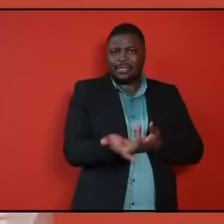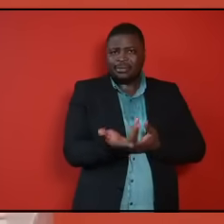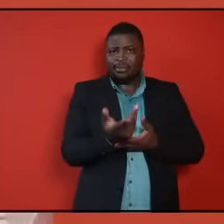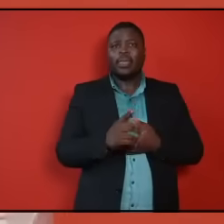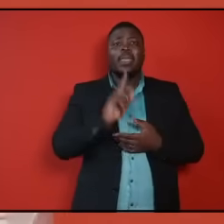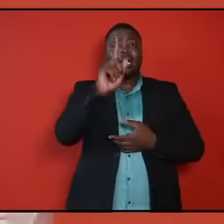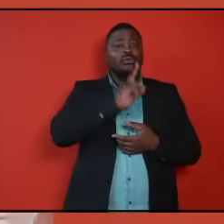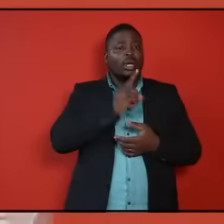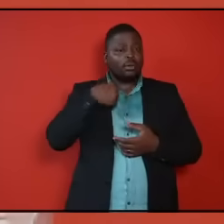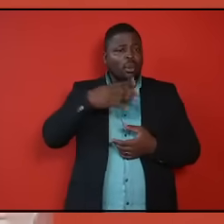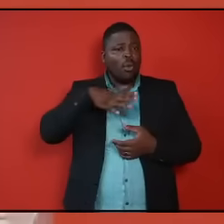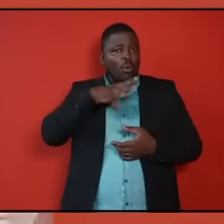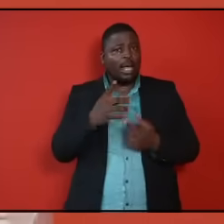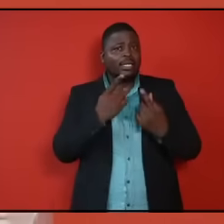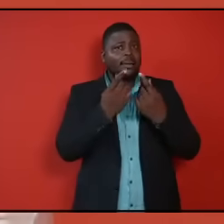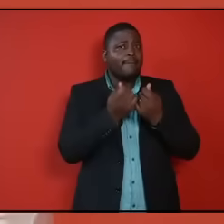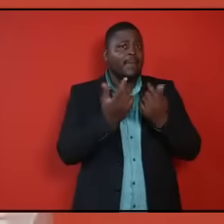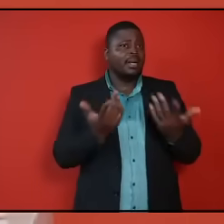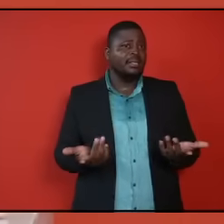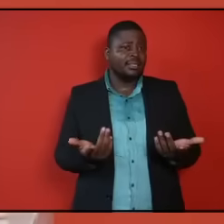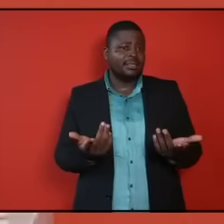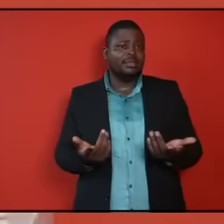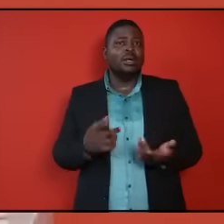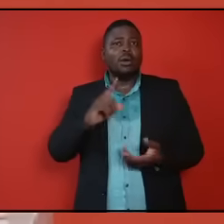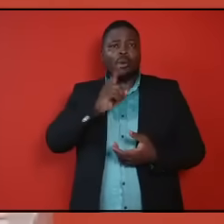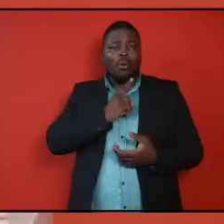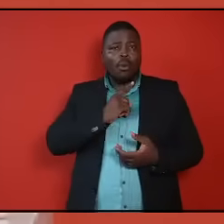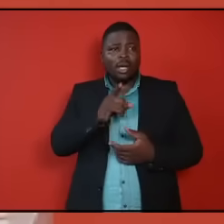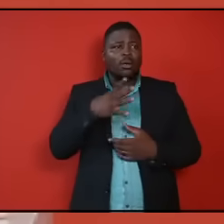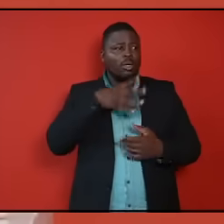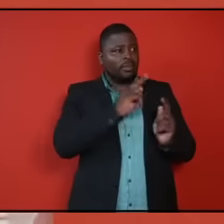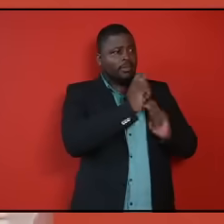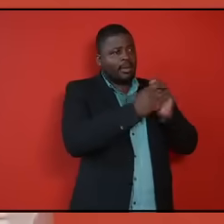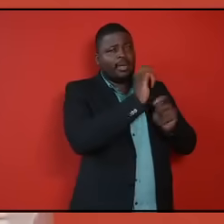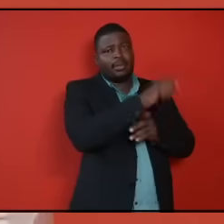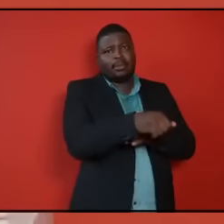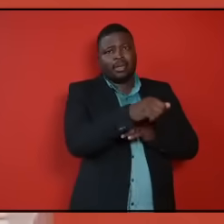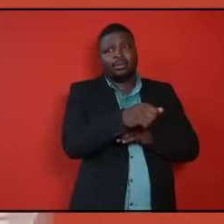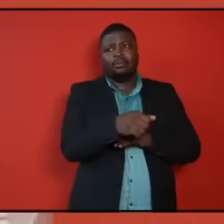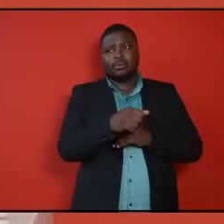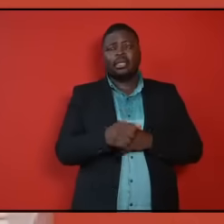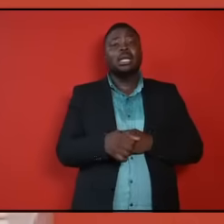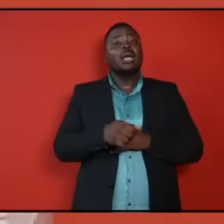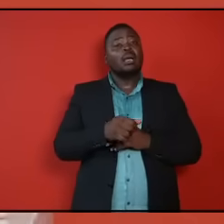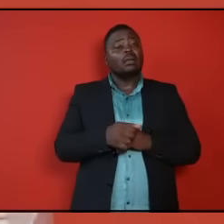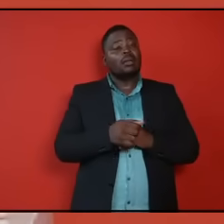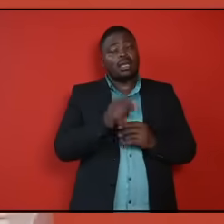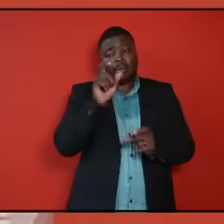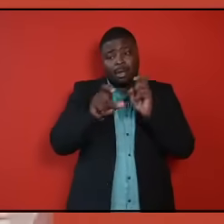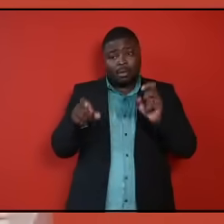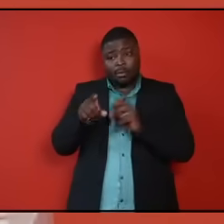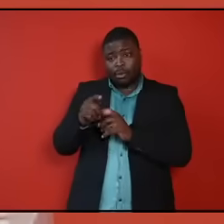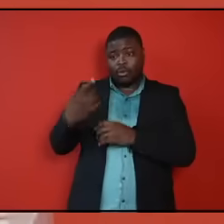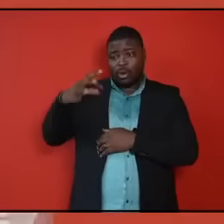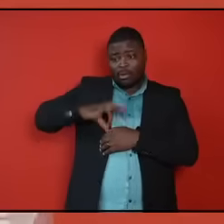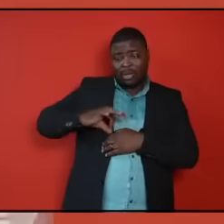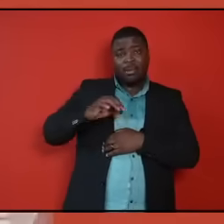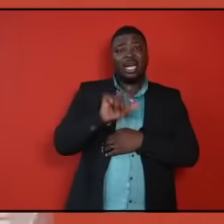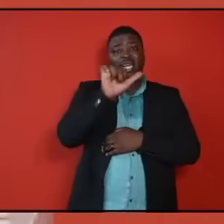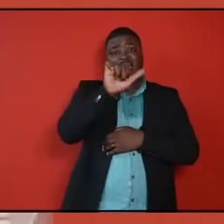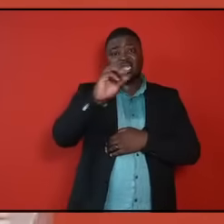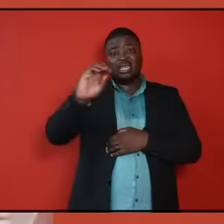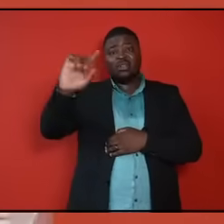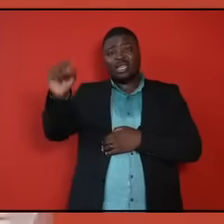do registration fee to take care of certain things. Use that money of these ones of 600,000 to allow these